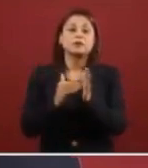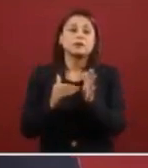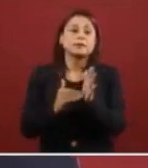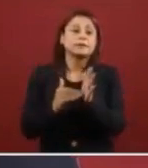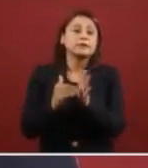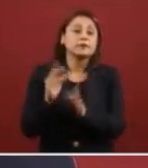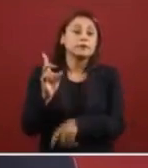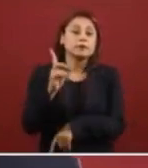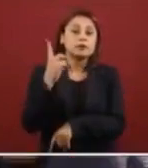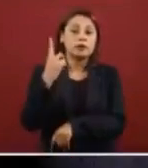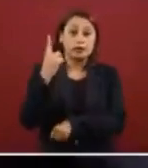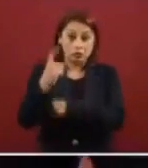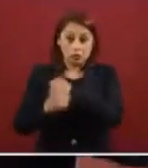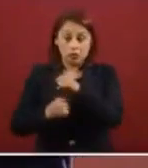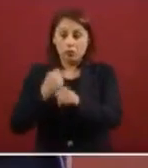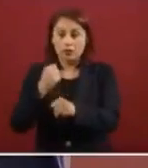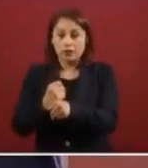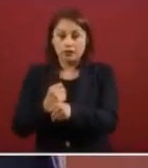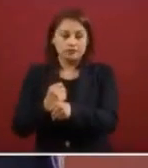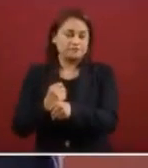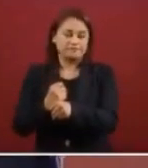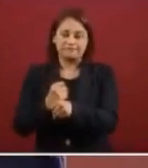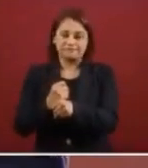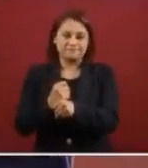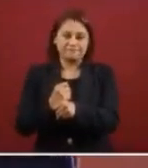$35 million a year,